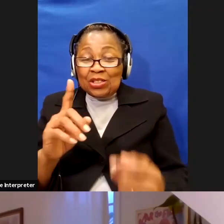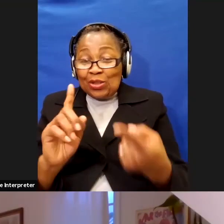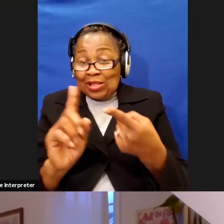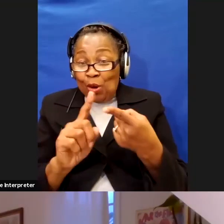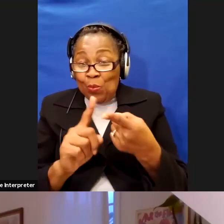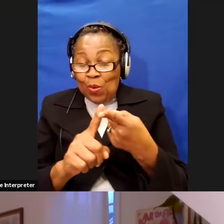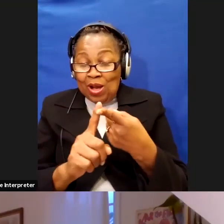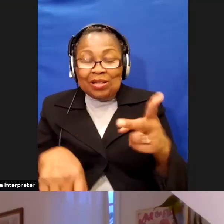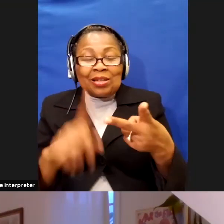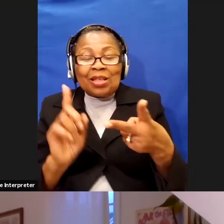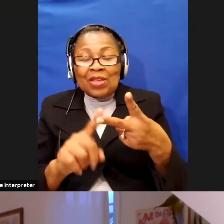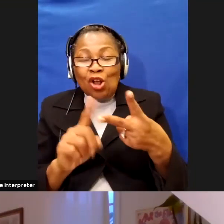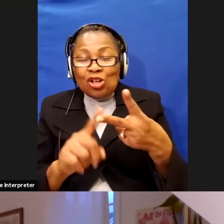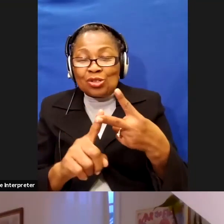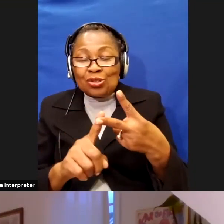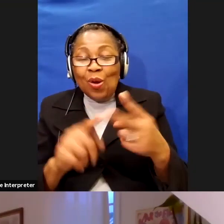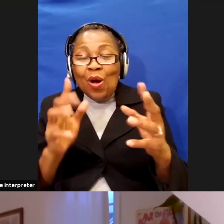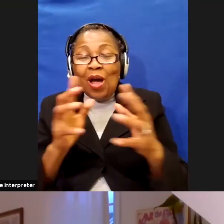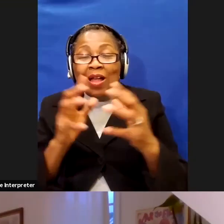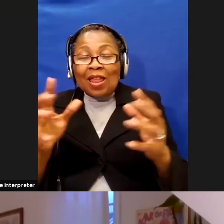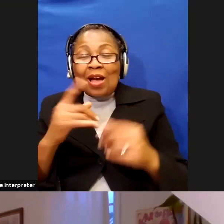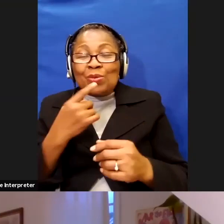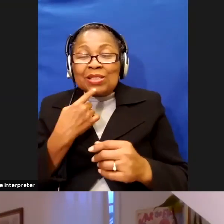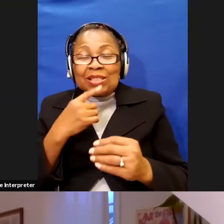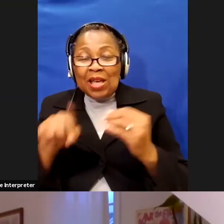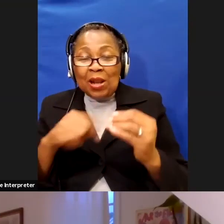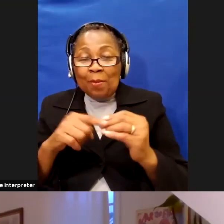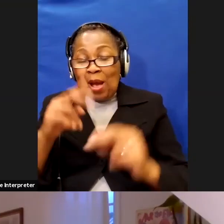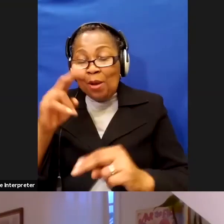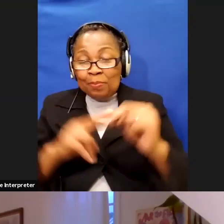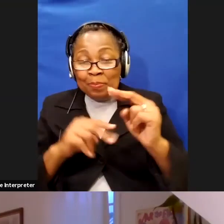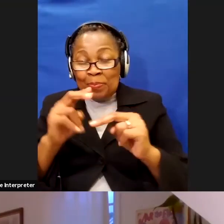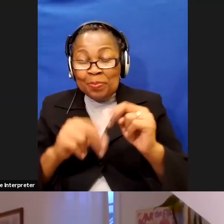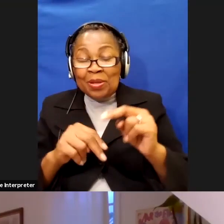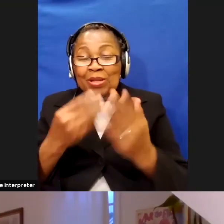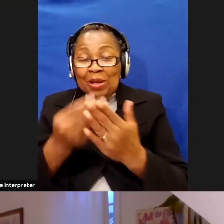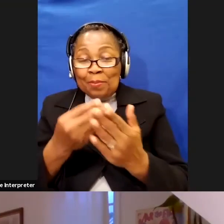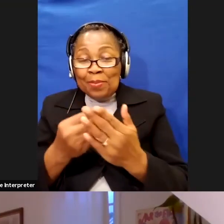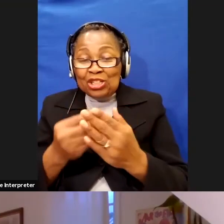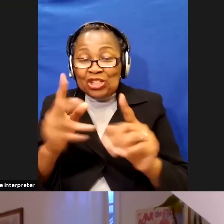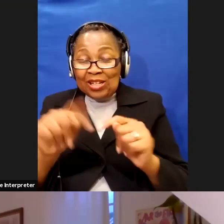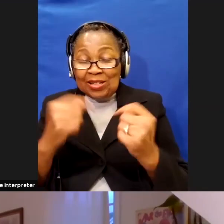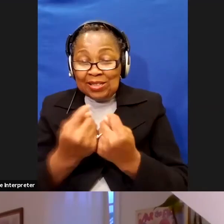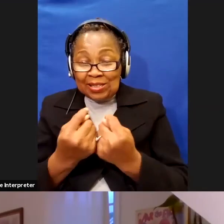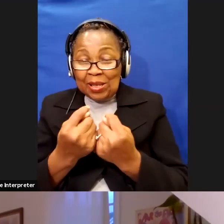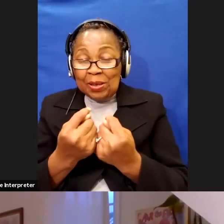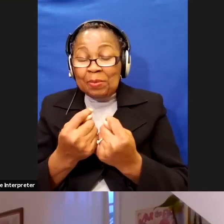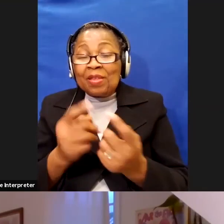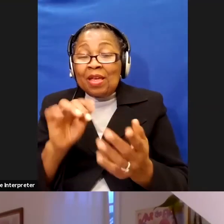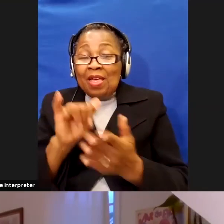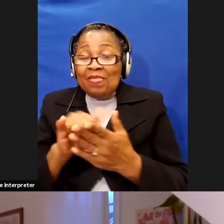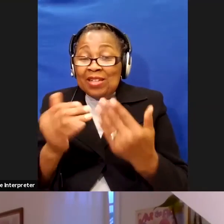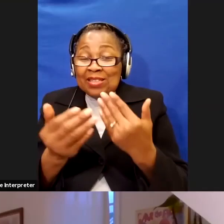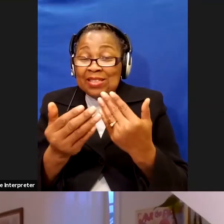but also a lot was said about building a budget and a team that accounts for accessibility measures. This is easier for